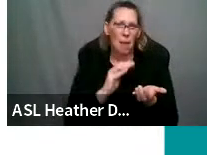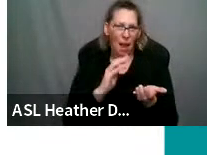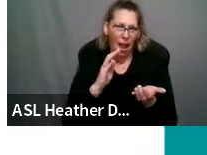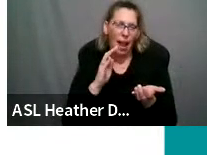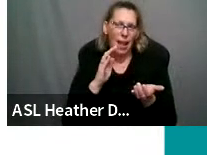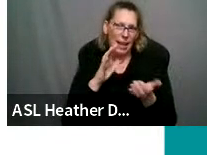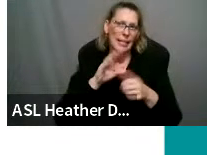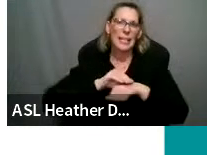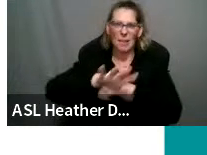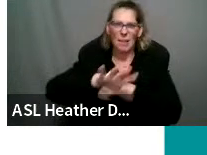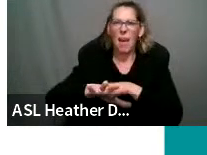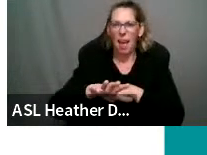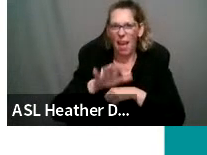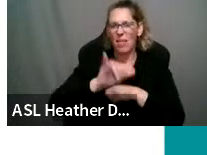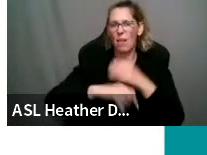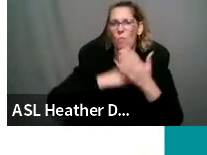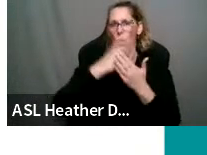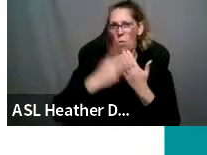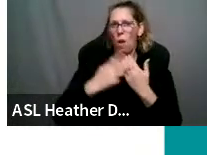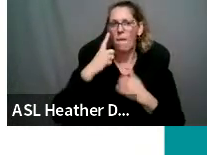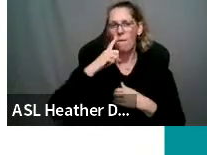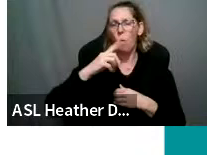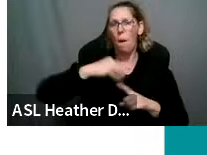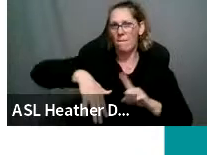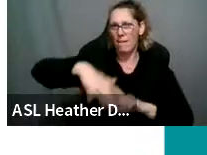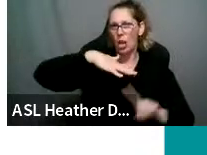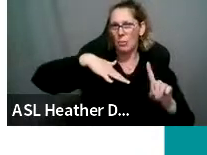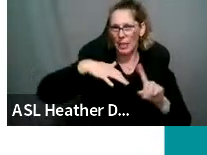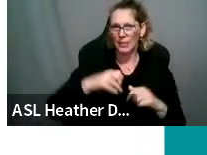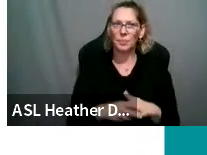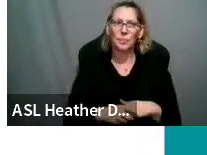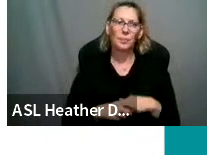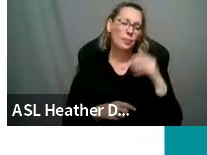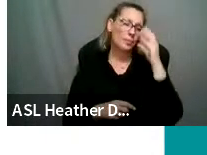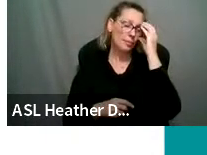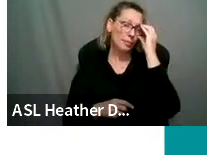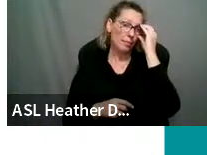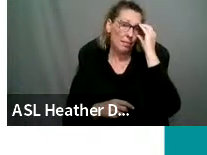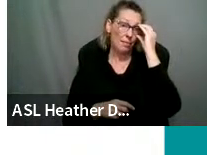net impact of the program on the environment.